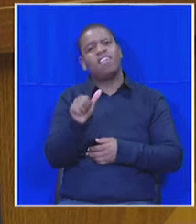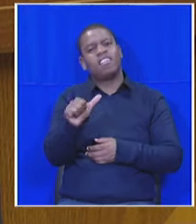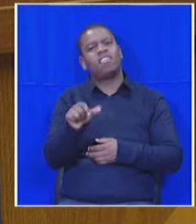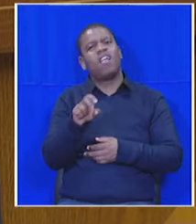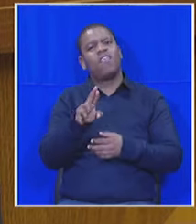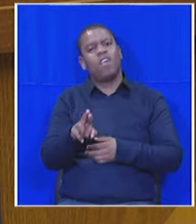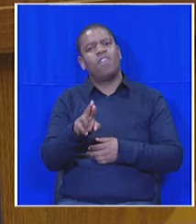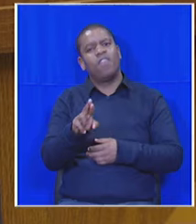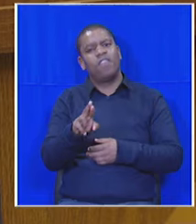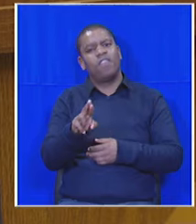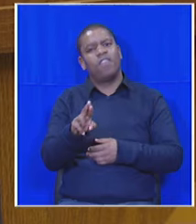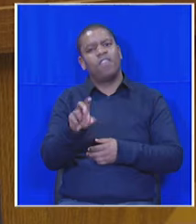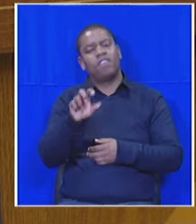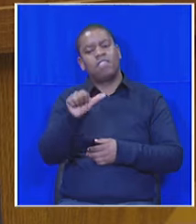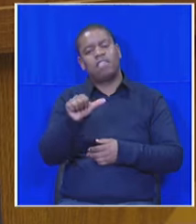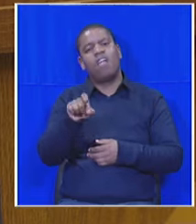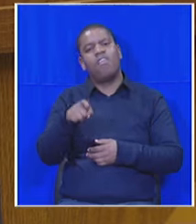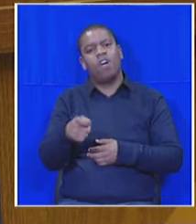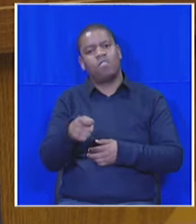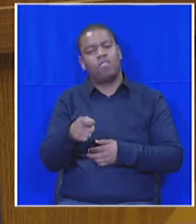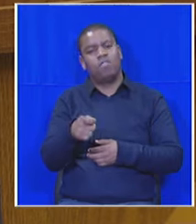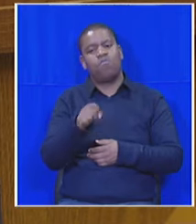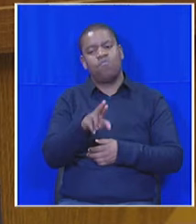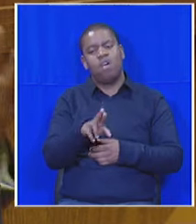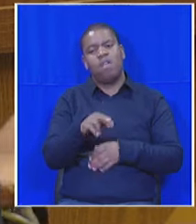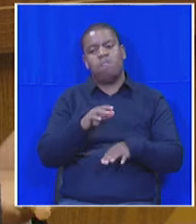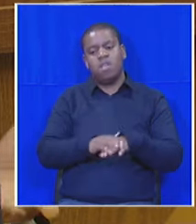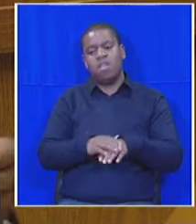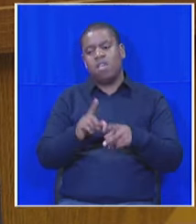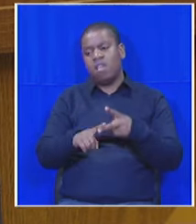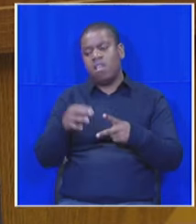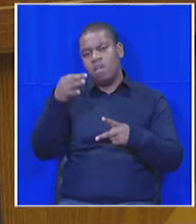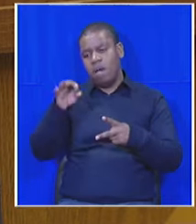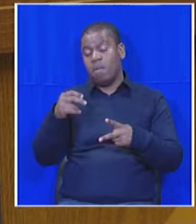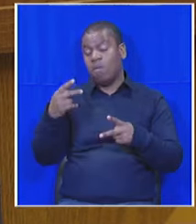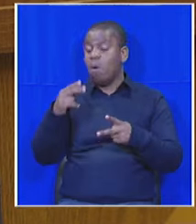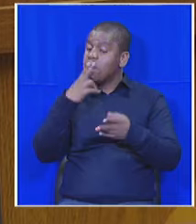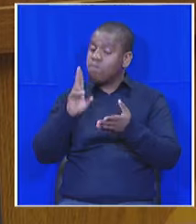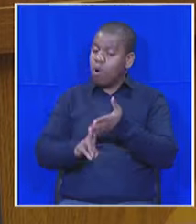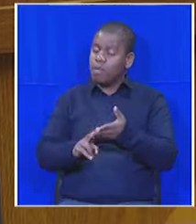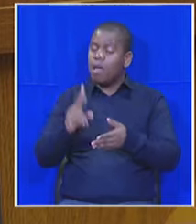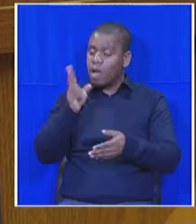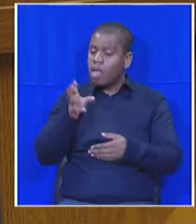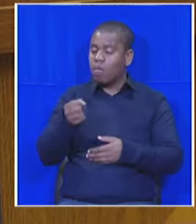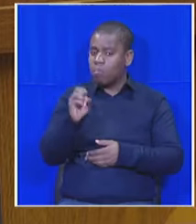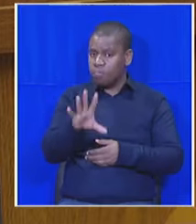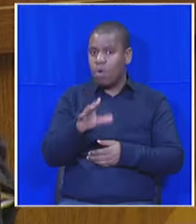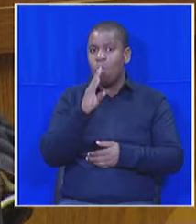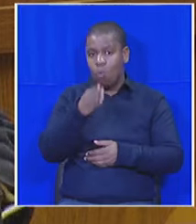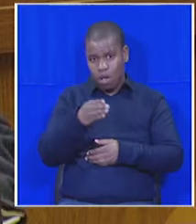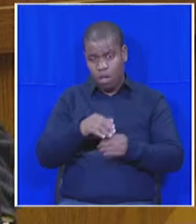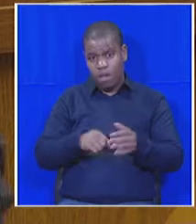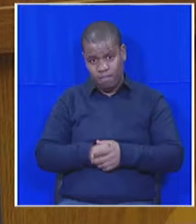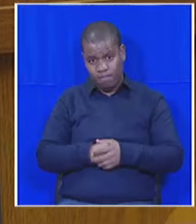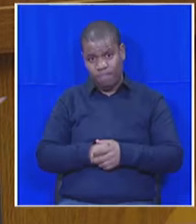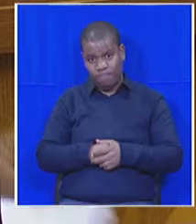konke lokhu kuliqiniso ukusiza umphakathi noma egcineni le mali egodlwayo ukusiza labantu abampofu imali eqonda igcine ehle ngemlenze? Umbuzo lowo